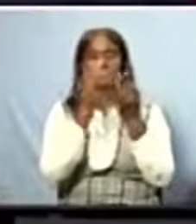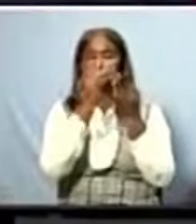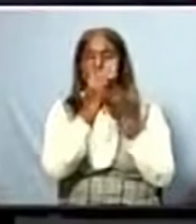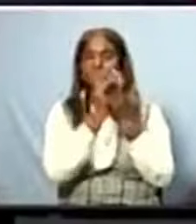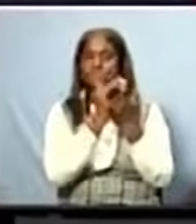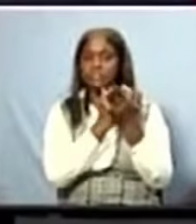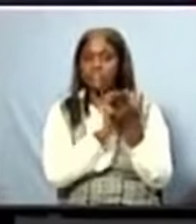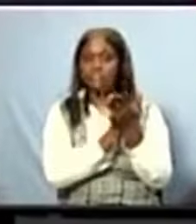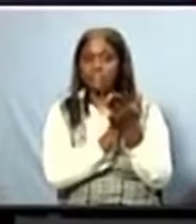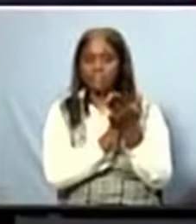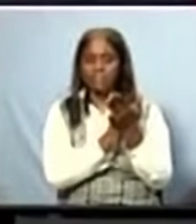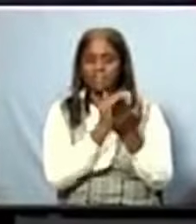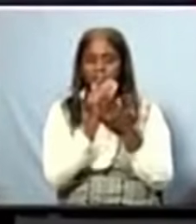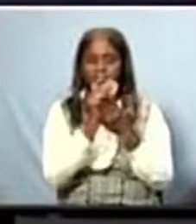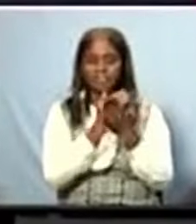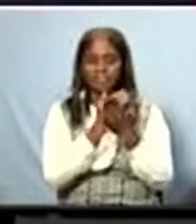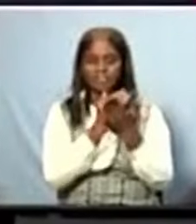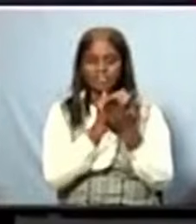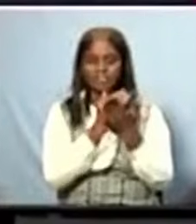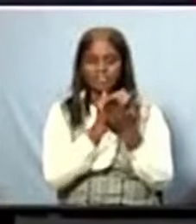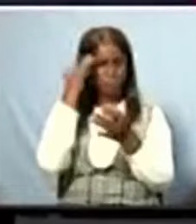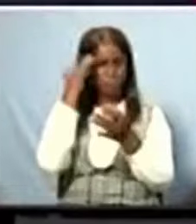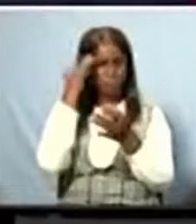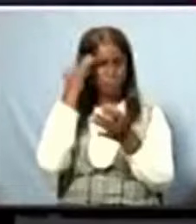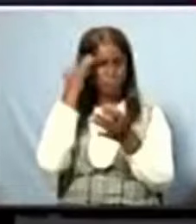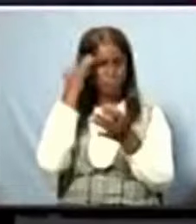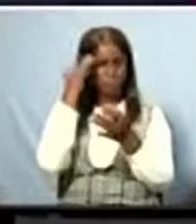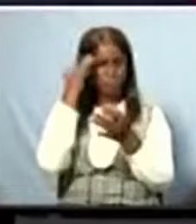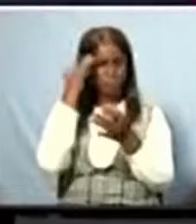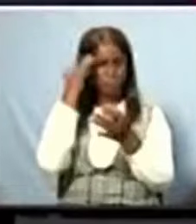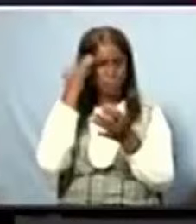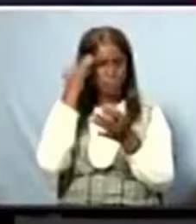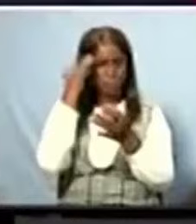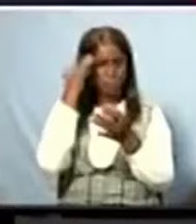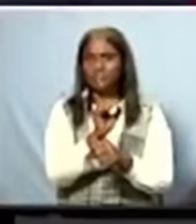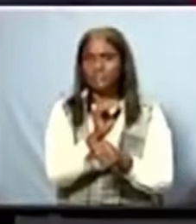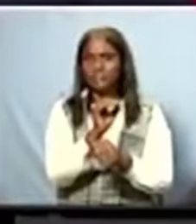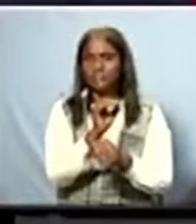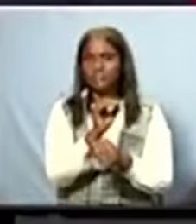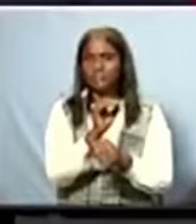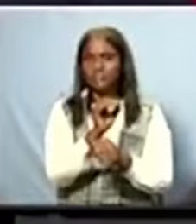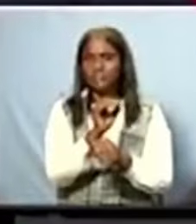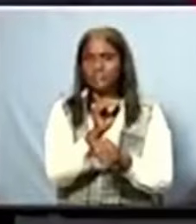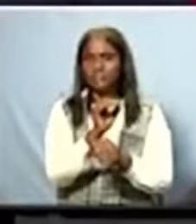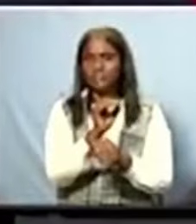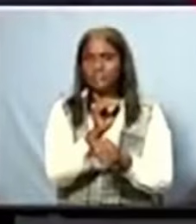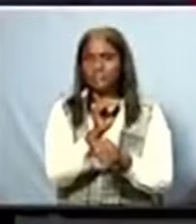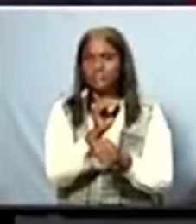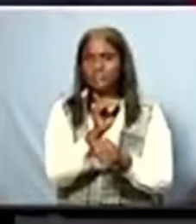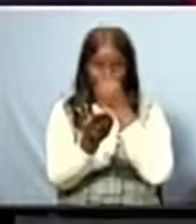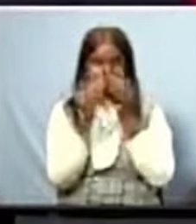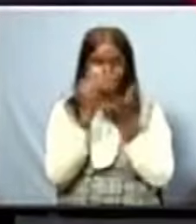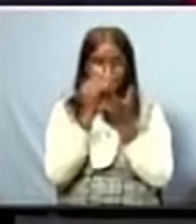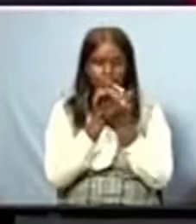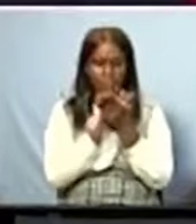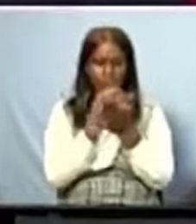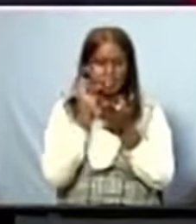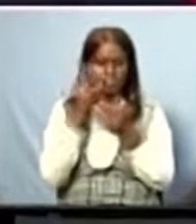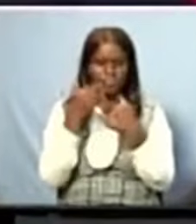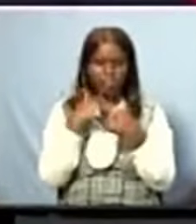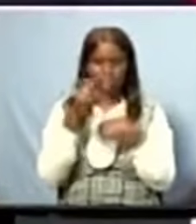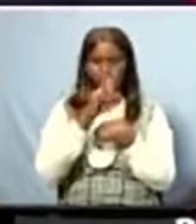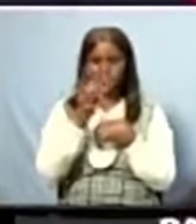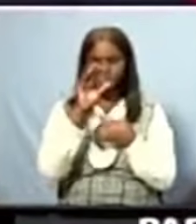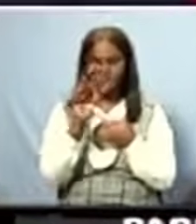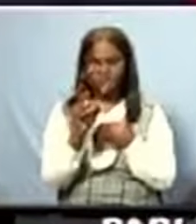lists assuming they get 100%. So all of them would submit lists assuming they'll get